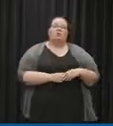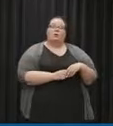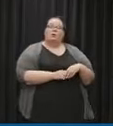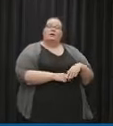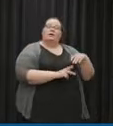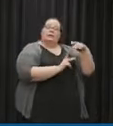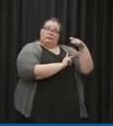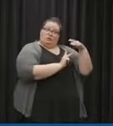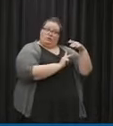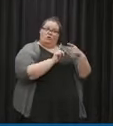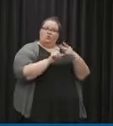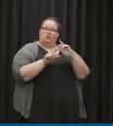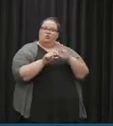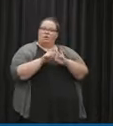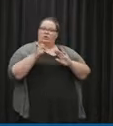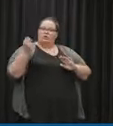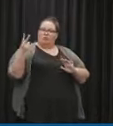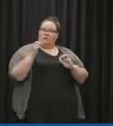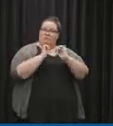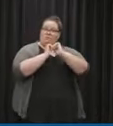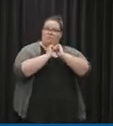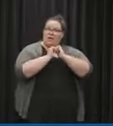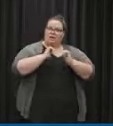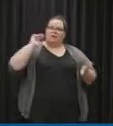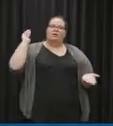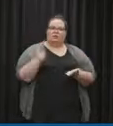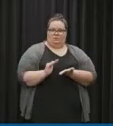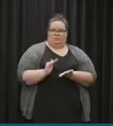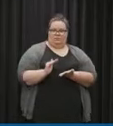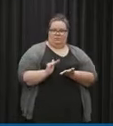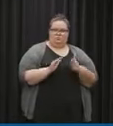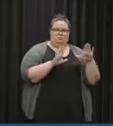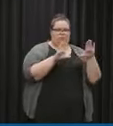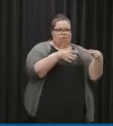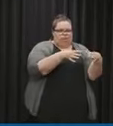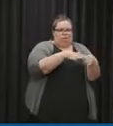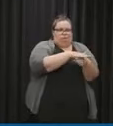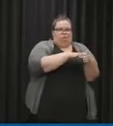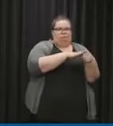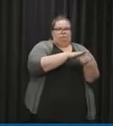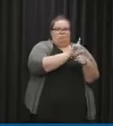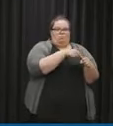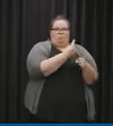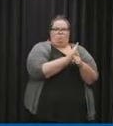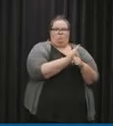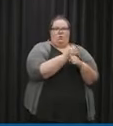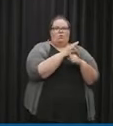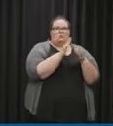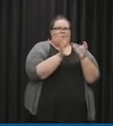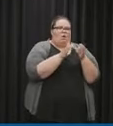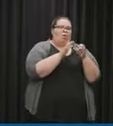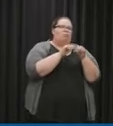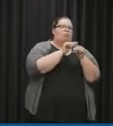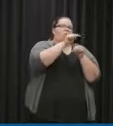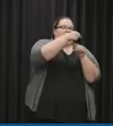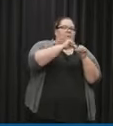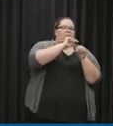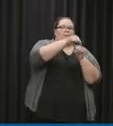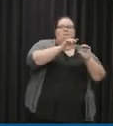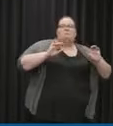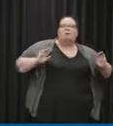Kindergarten to grade 12 competitive sports events should be limited to subdivisions of school districts or within small regions